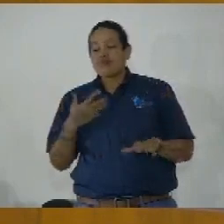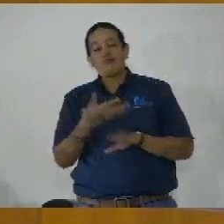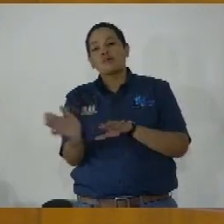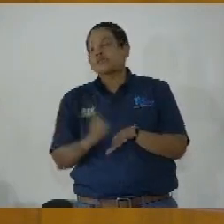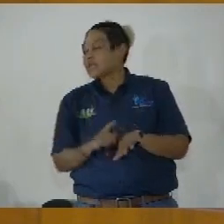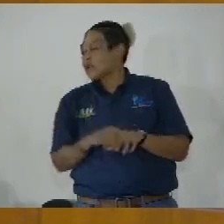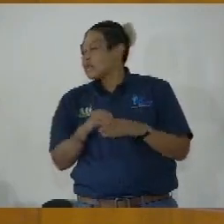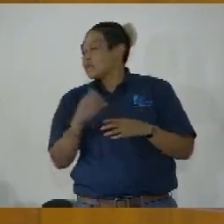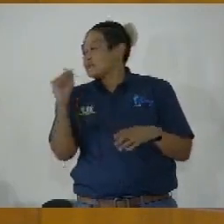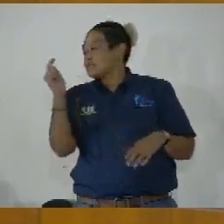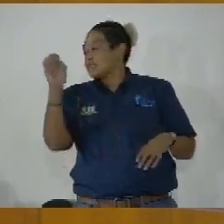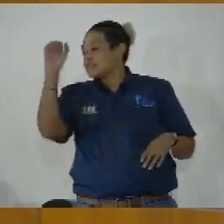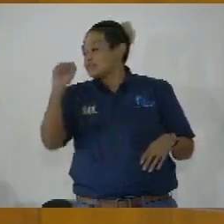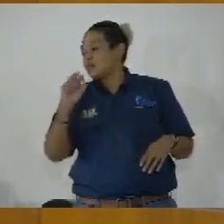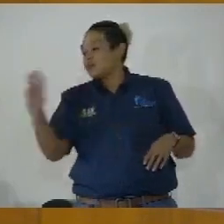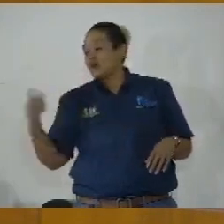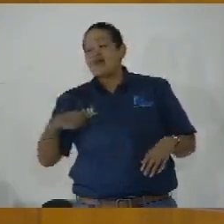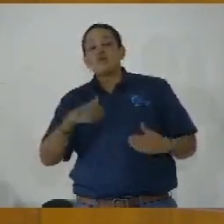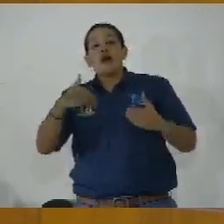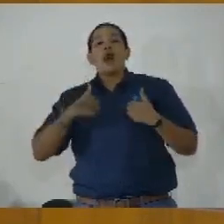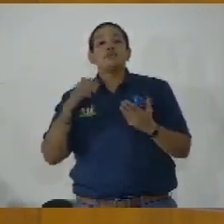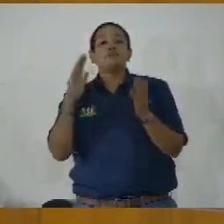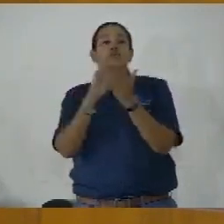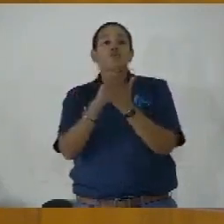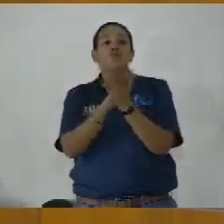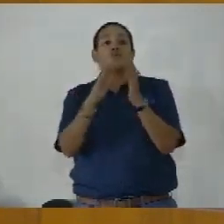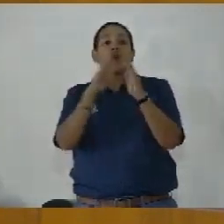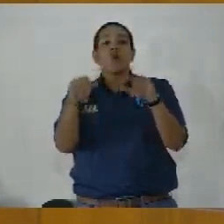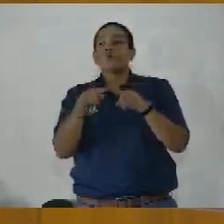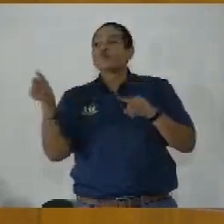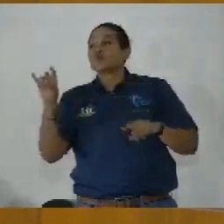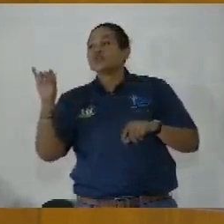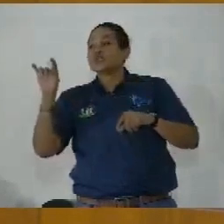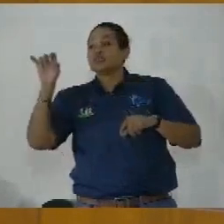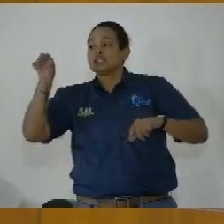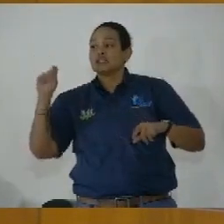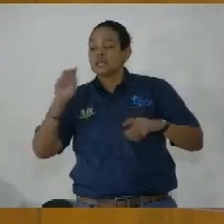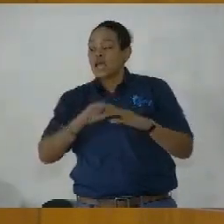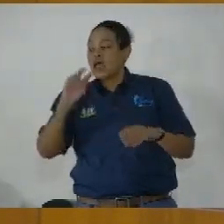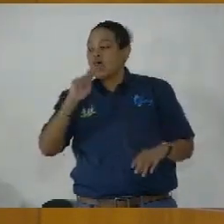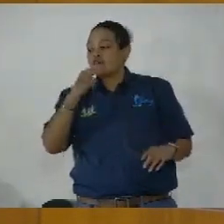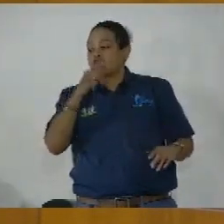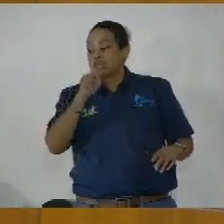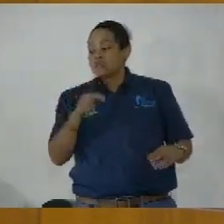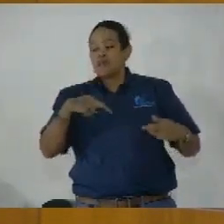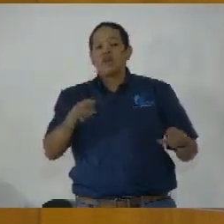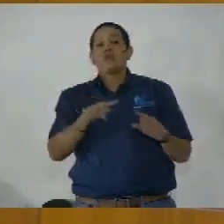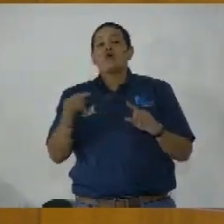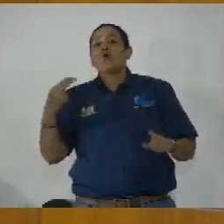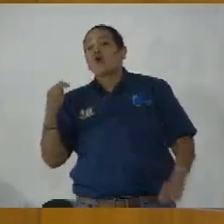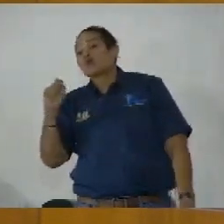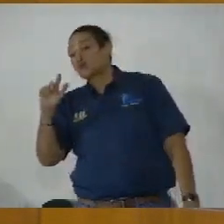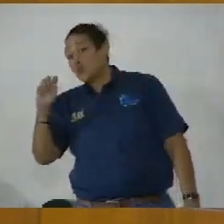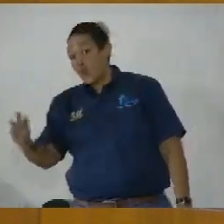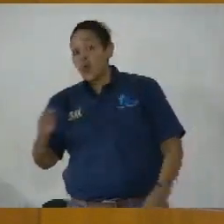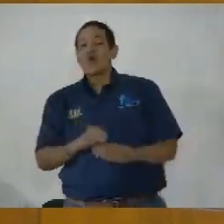In St. Elizabeth Southwestern, we have Schoolhouse to Ditigent and Ridgepen Road, Hounslow.